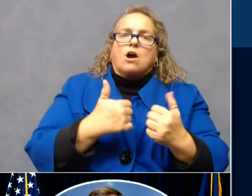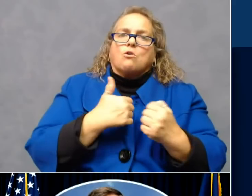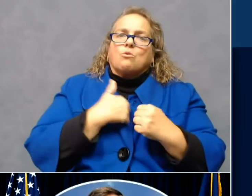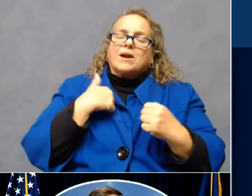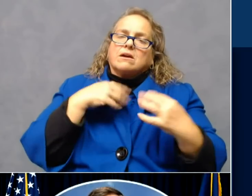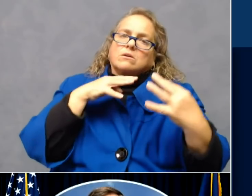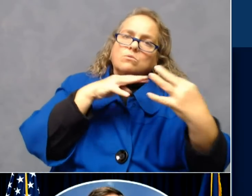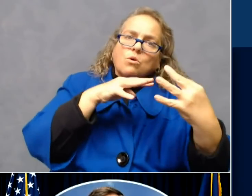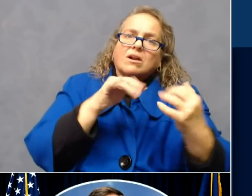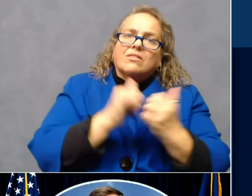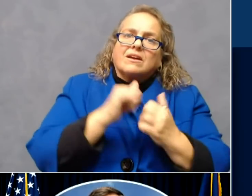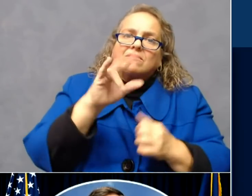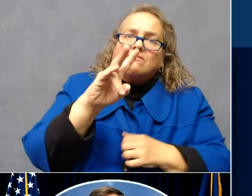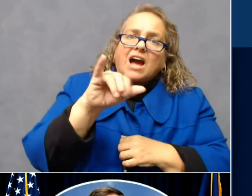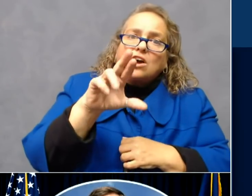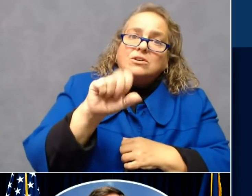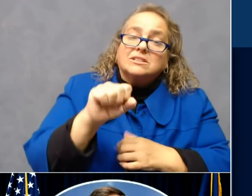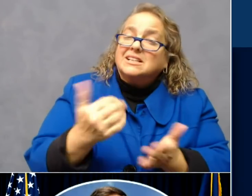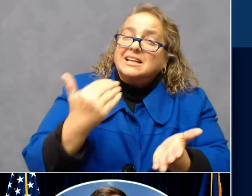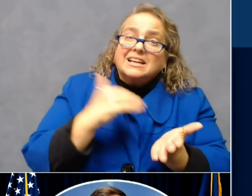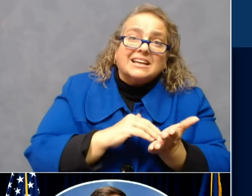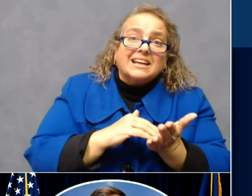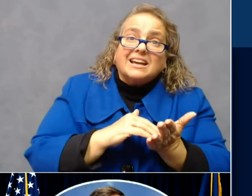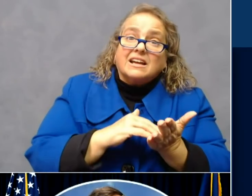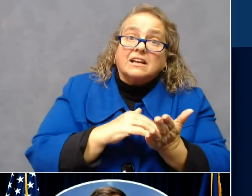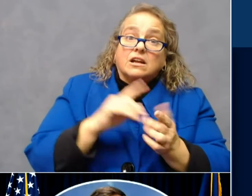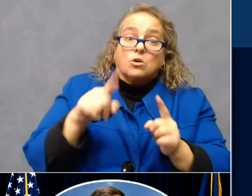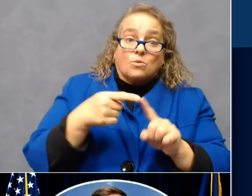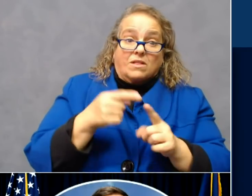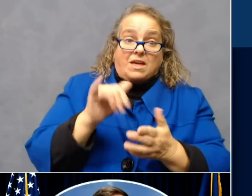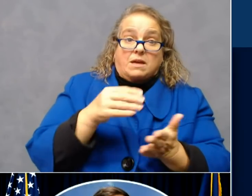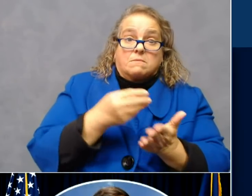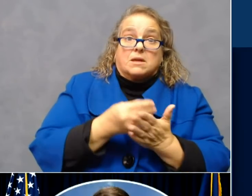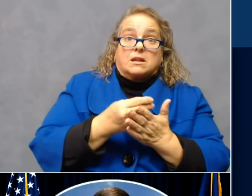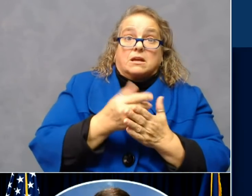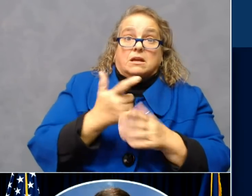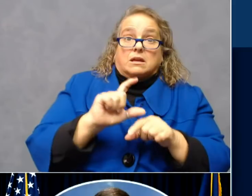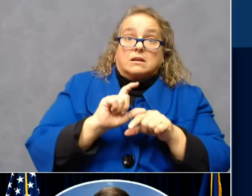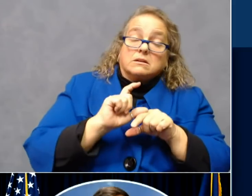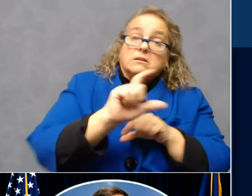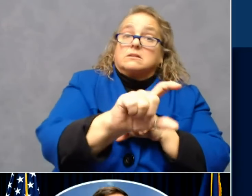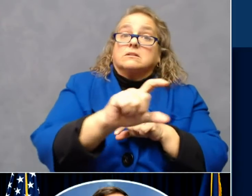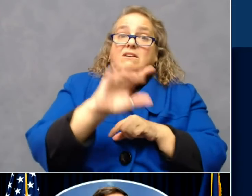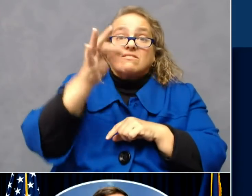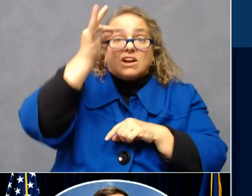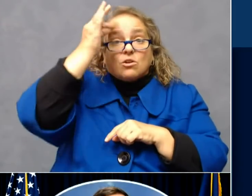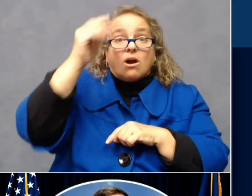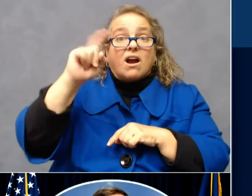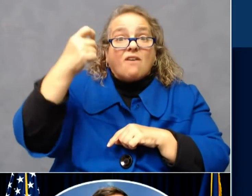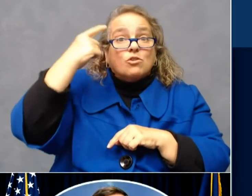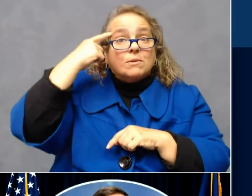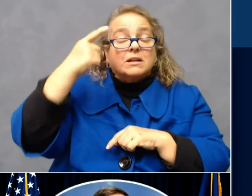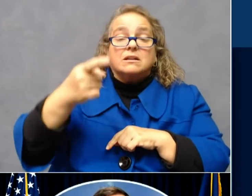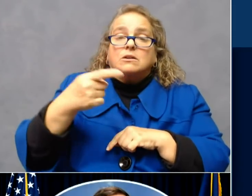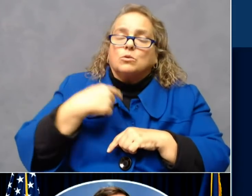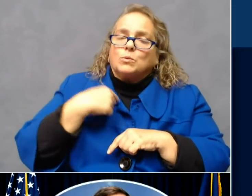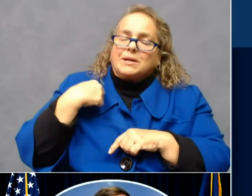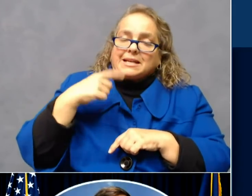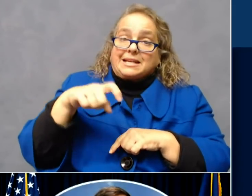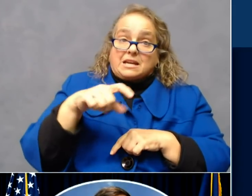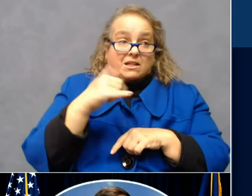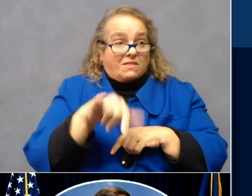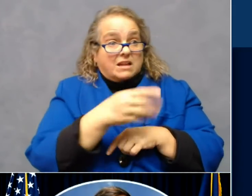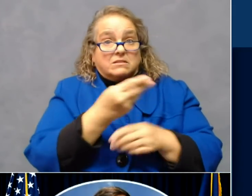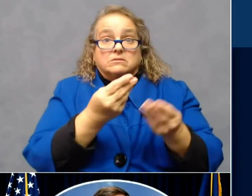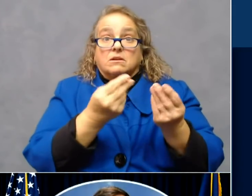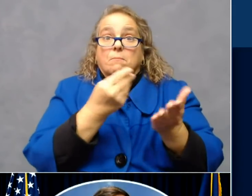And again, once this allotment has gotten out there, federal government will need to step up to provide additional